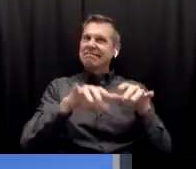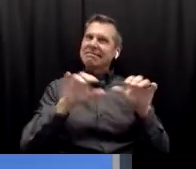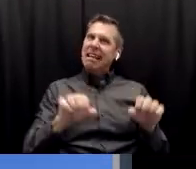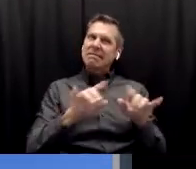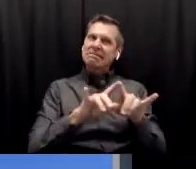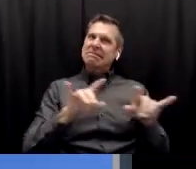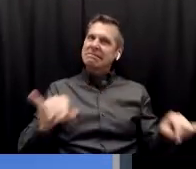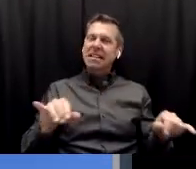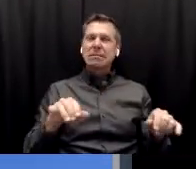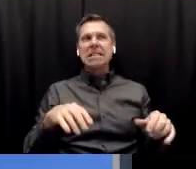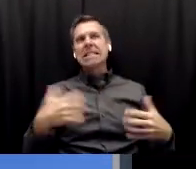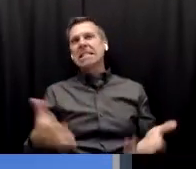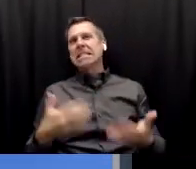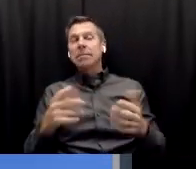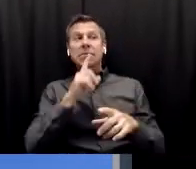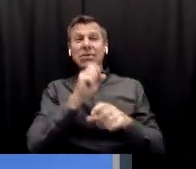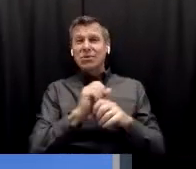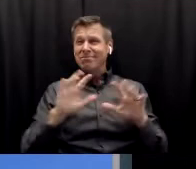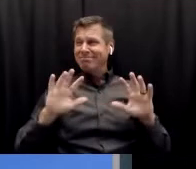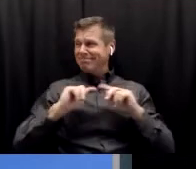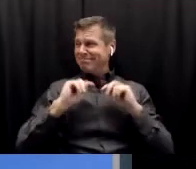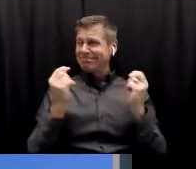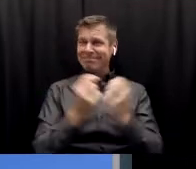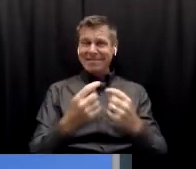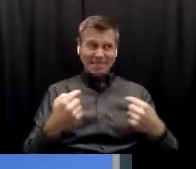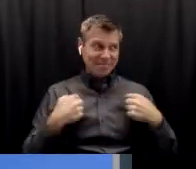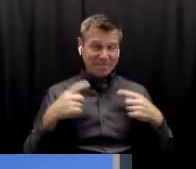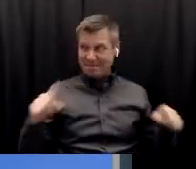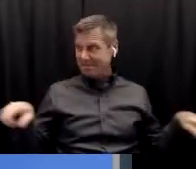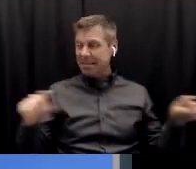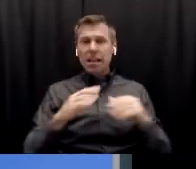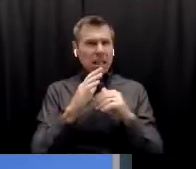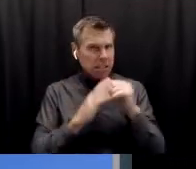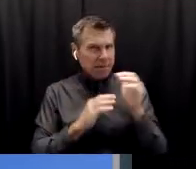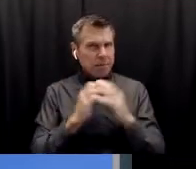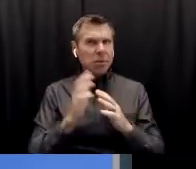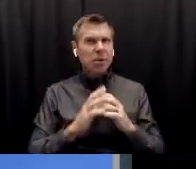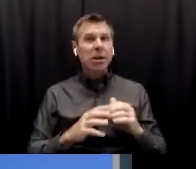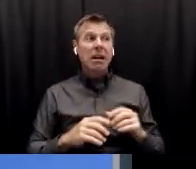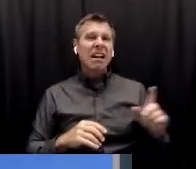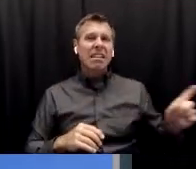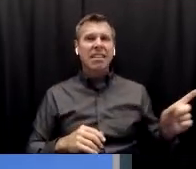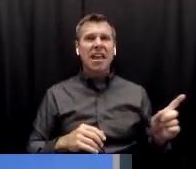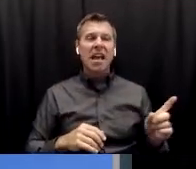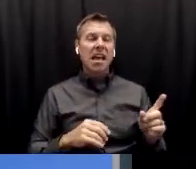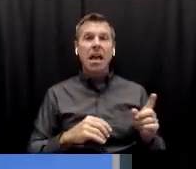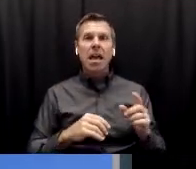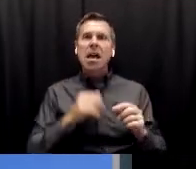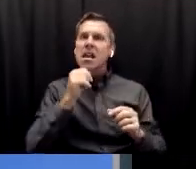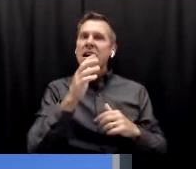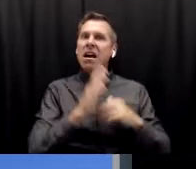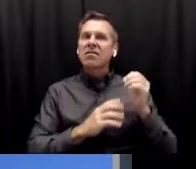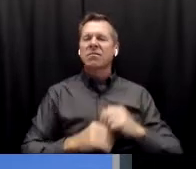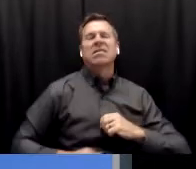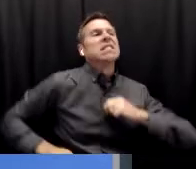crew comfort should always make sure that you are taken into account. An uncomfortable crew member is a distracted one and